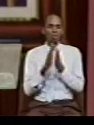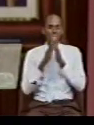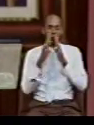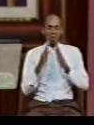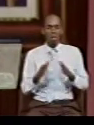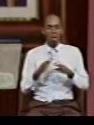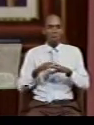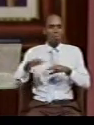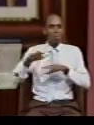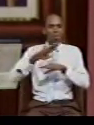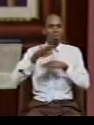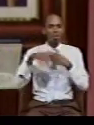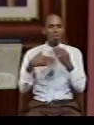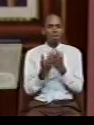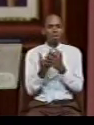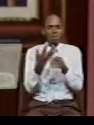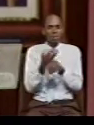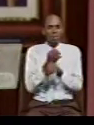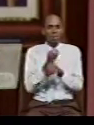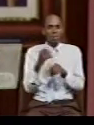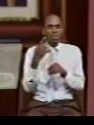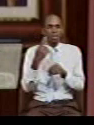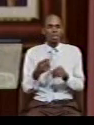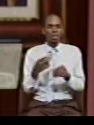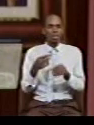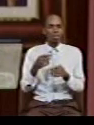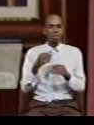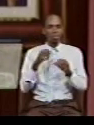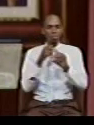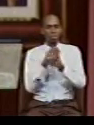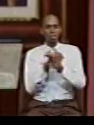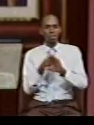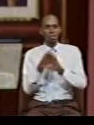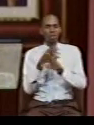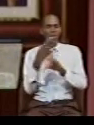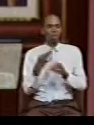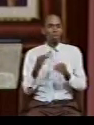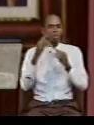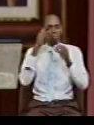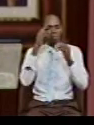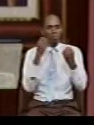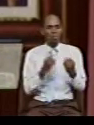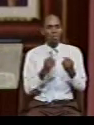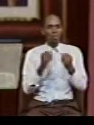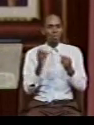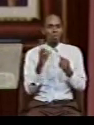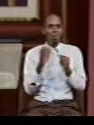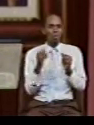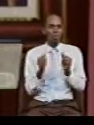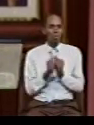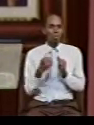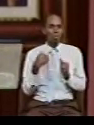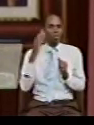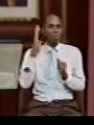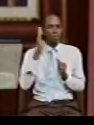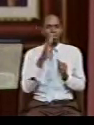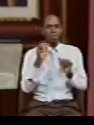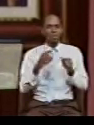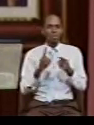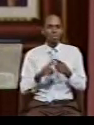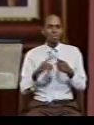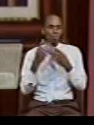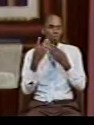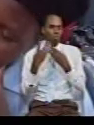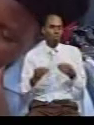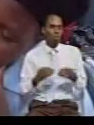faith, wherewith ye shall be able to quench, how many darts? I said,